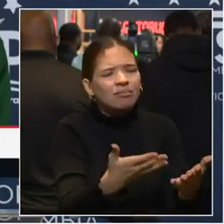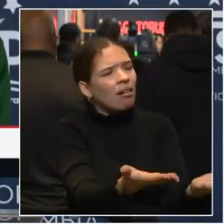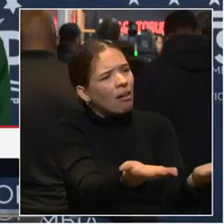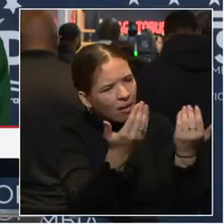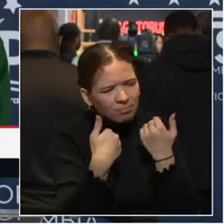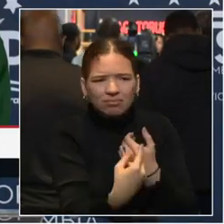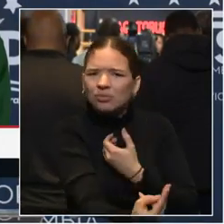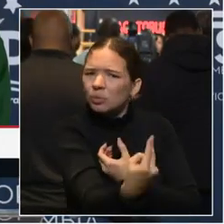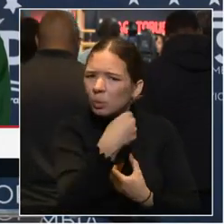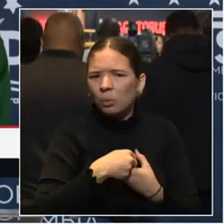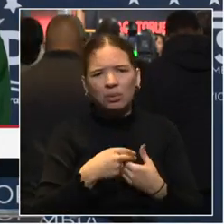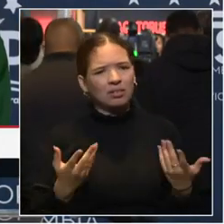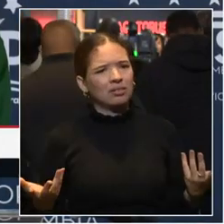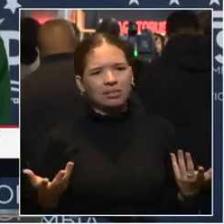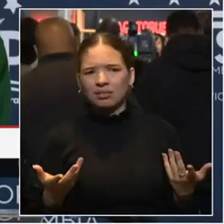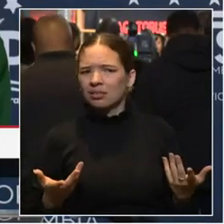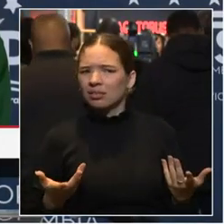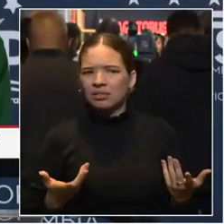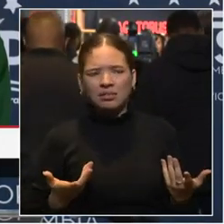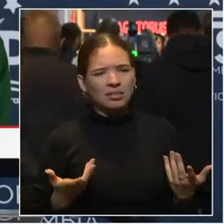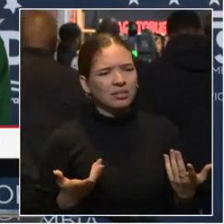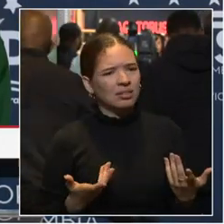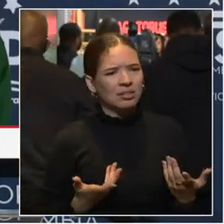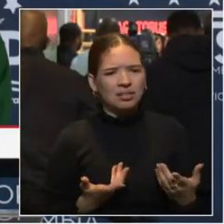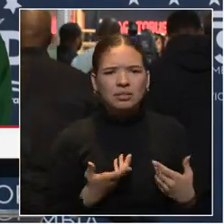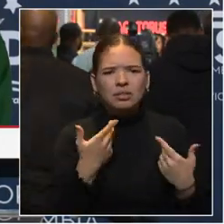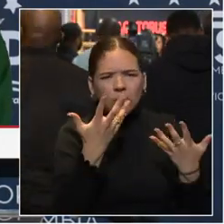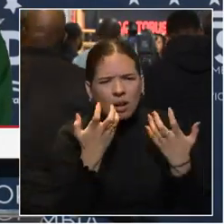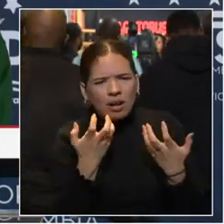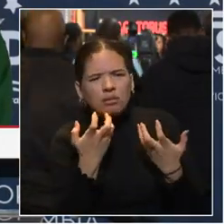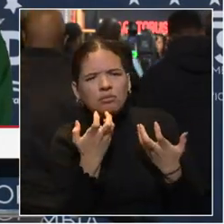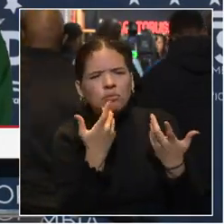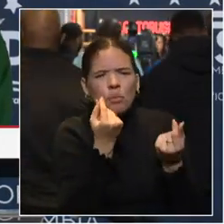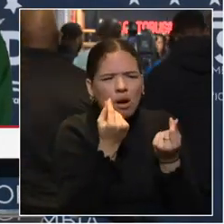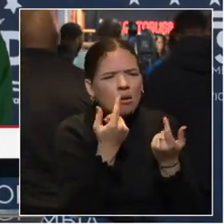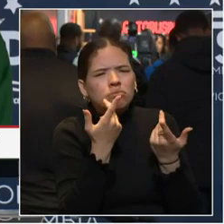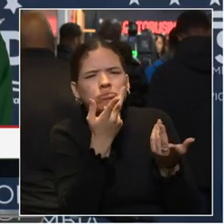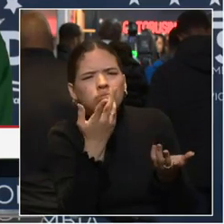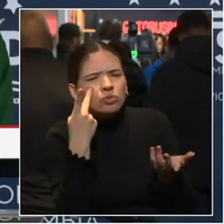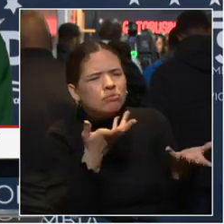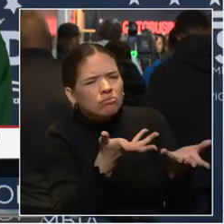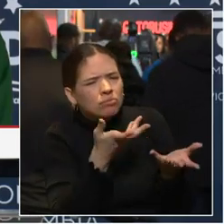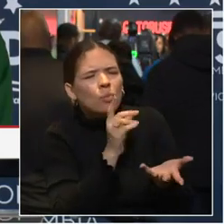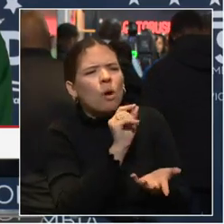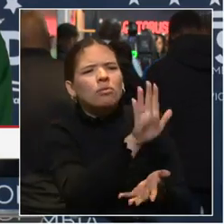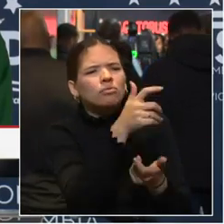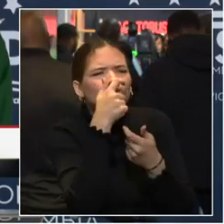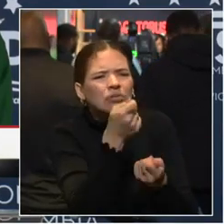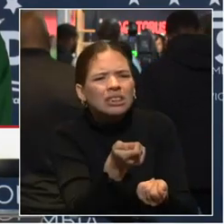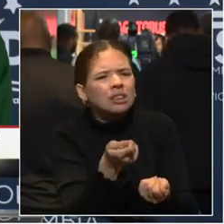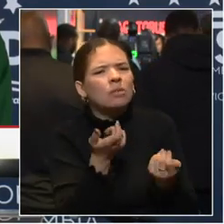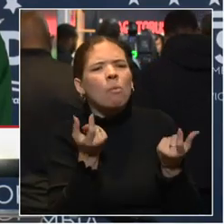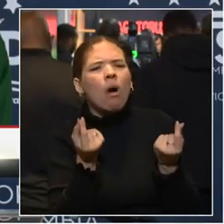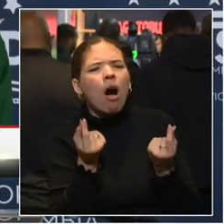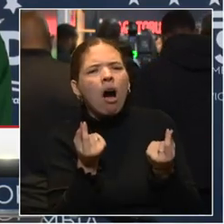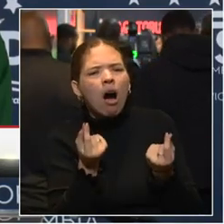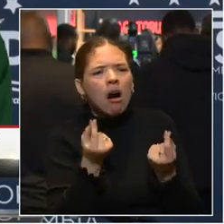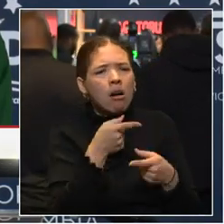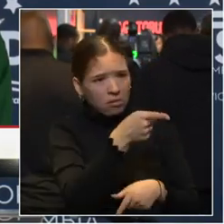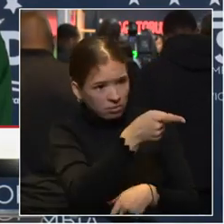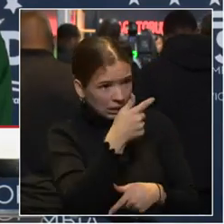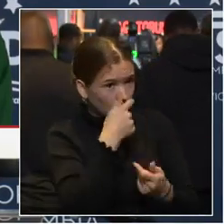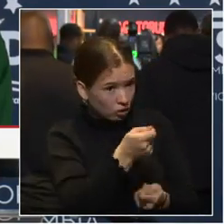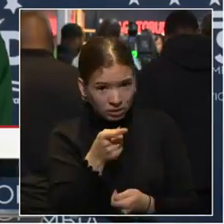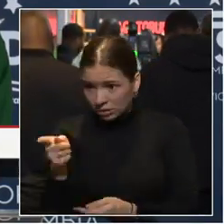help assess what you're interested in doing and make a great match. I already